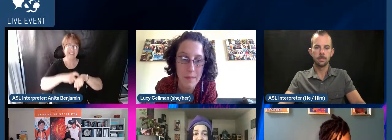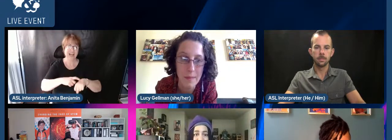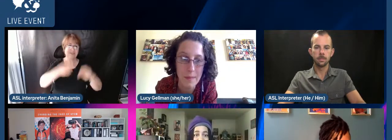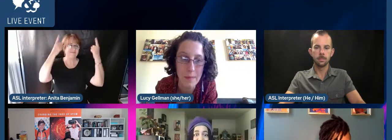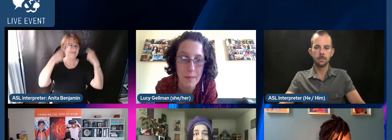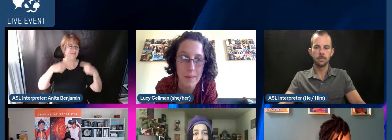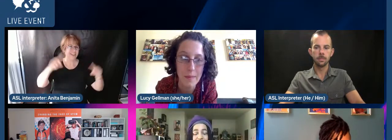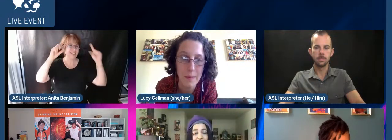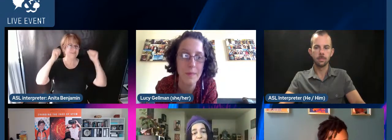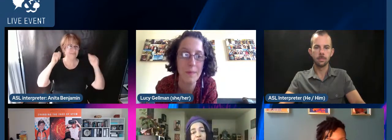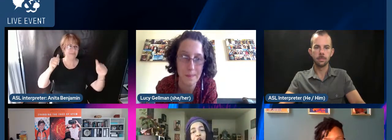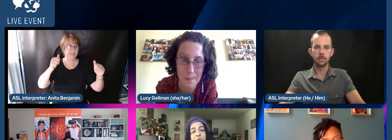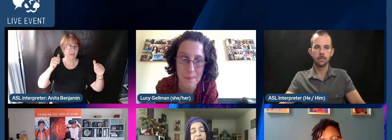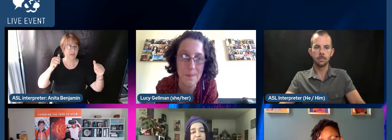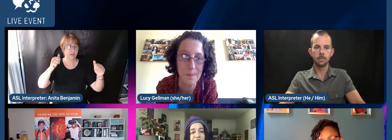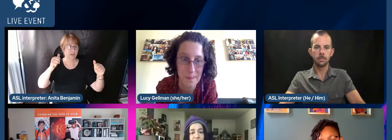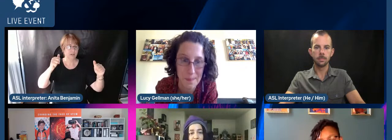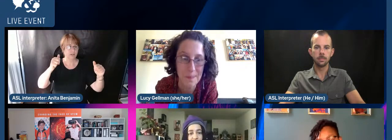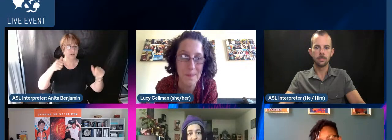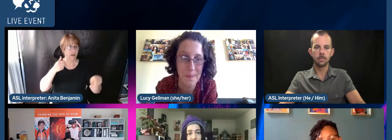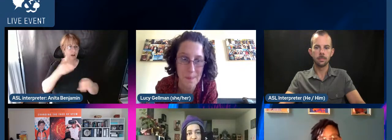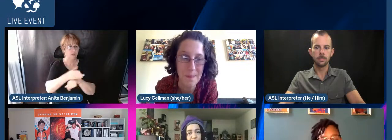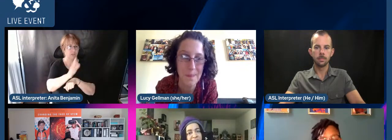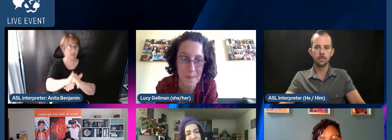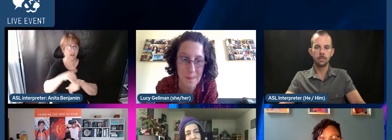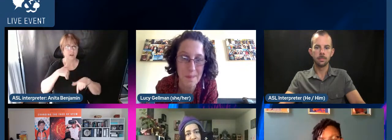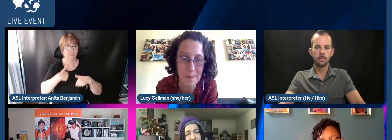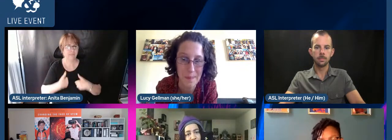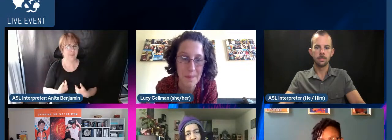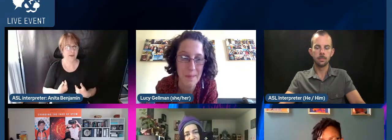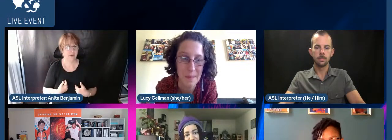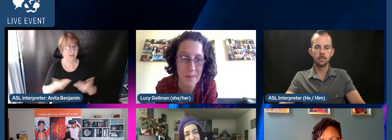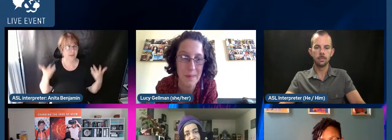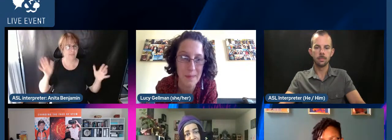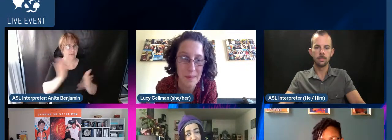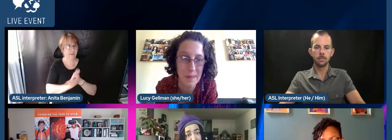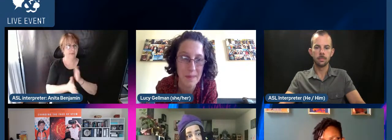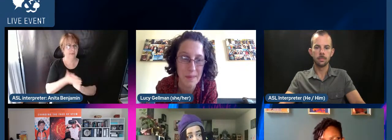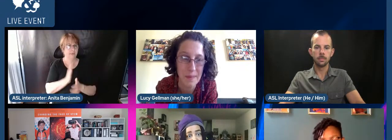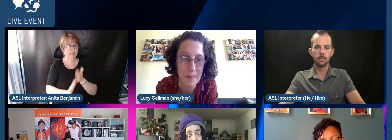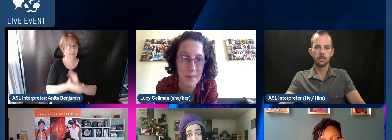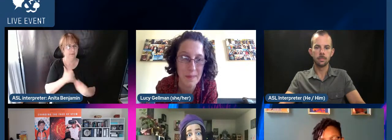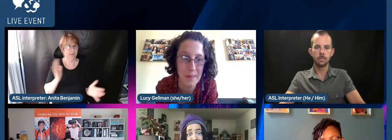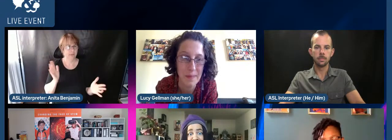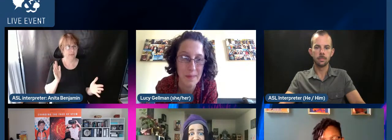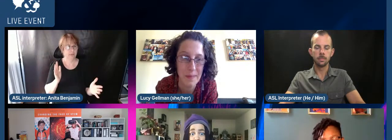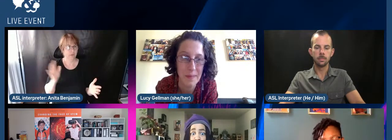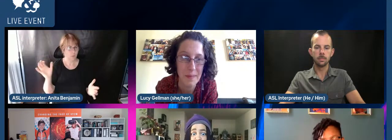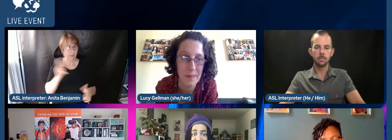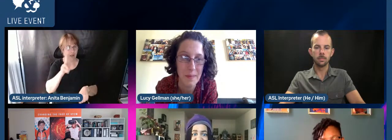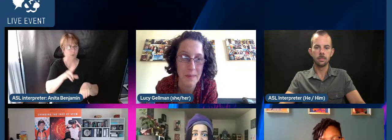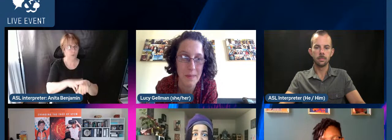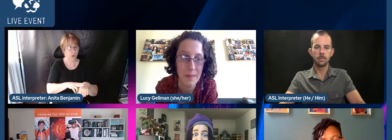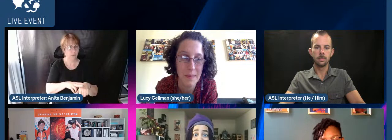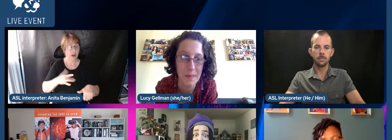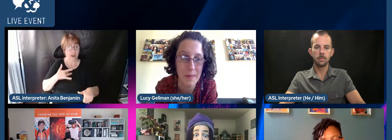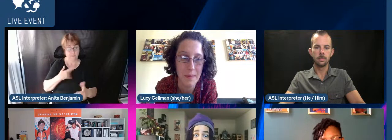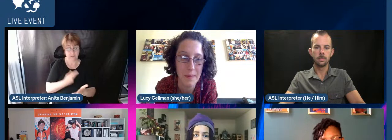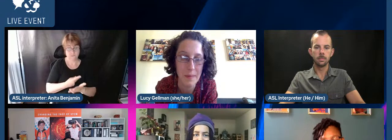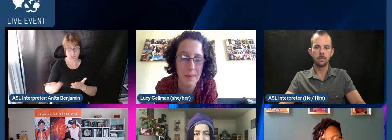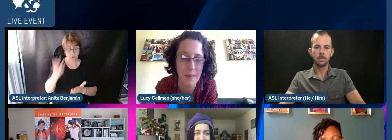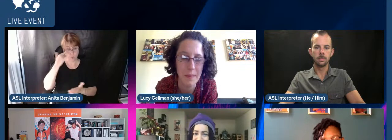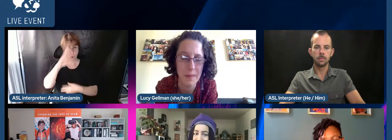that was hard. I'm tired now. I want to go back to normal. Why isn't it back to normal? I feel like I failed because the world didn't